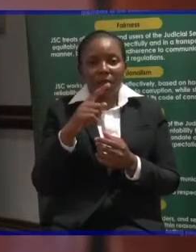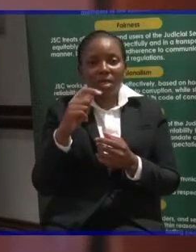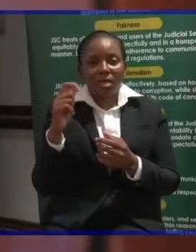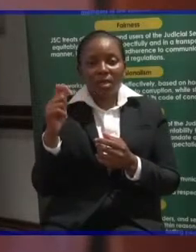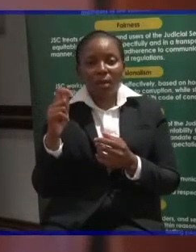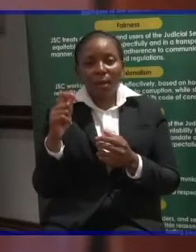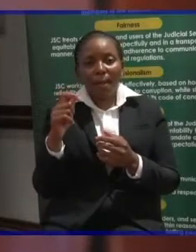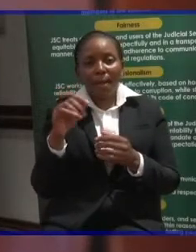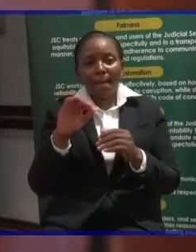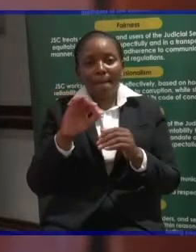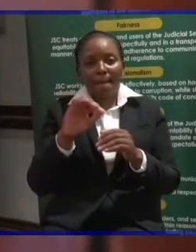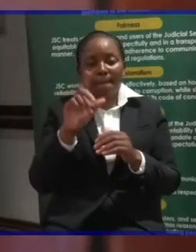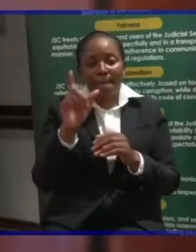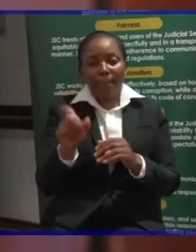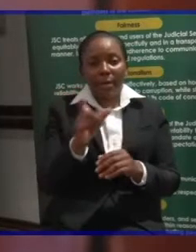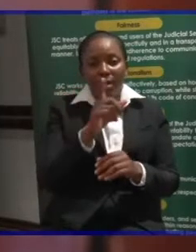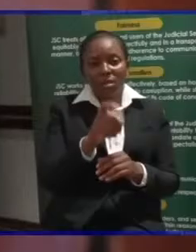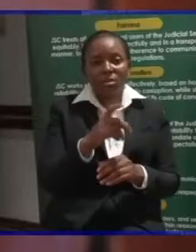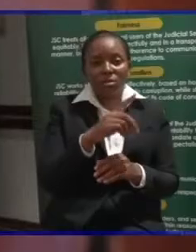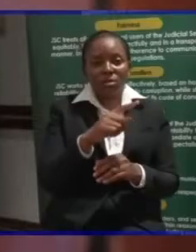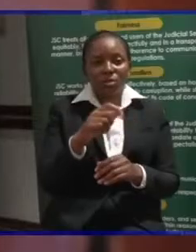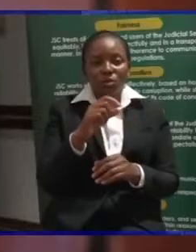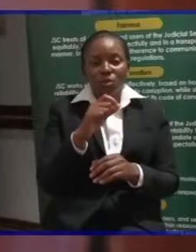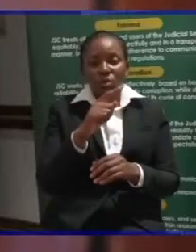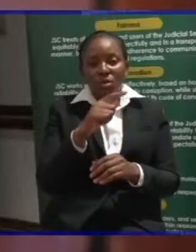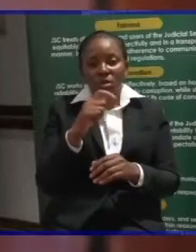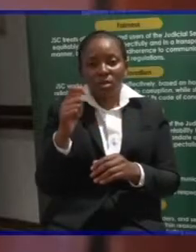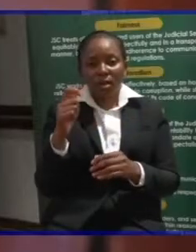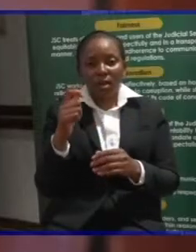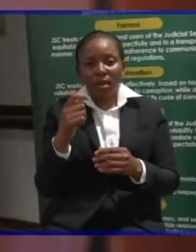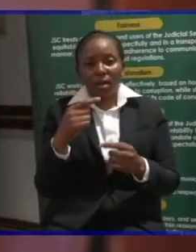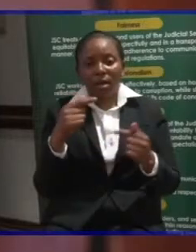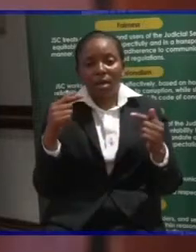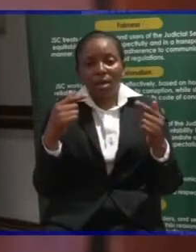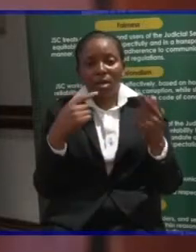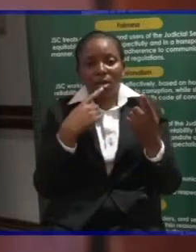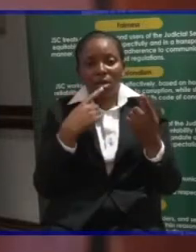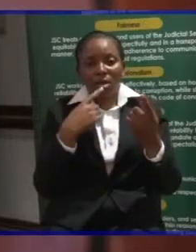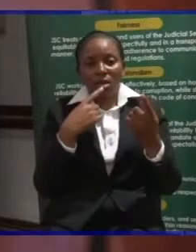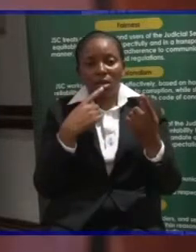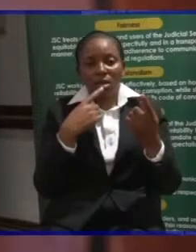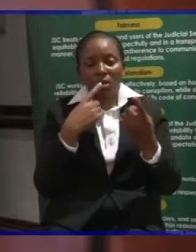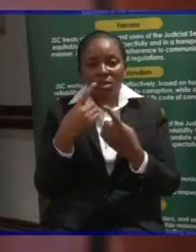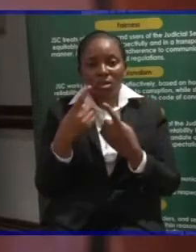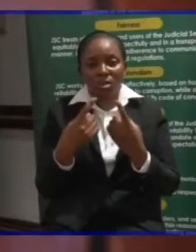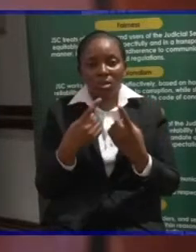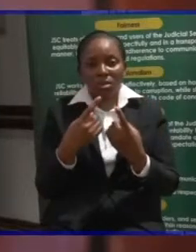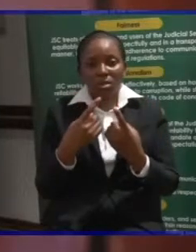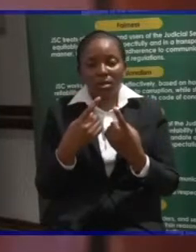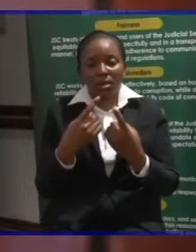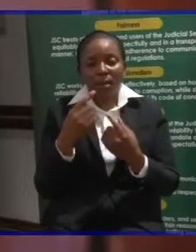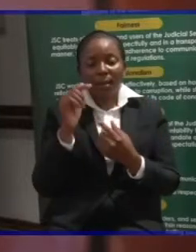parties to the negotiation should have